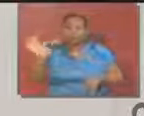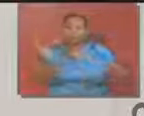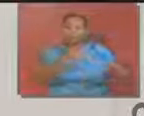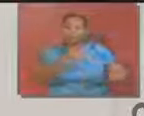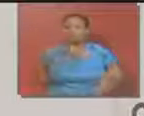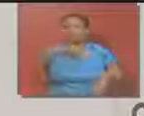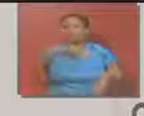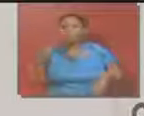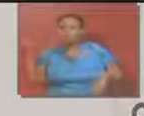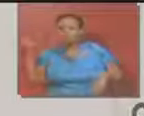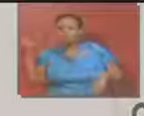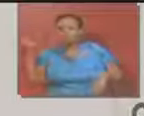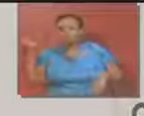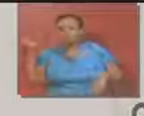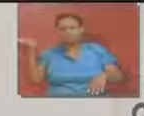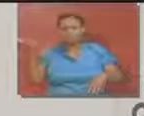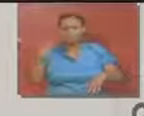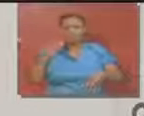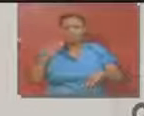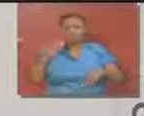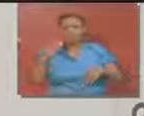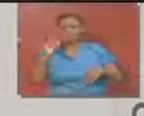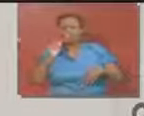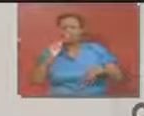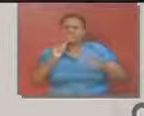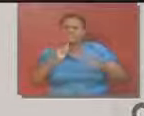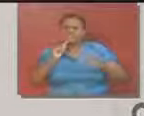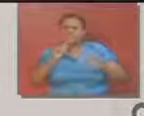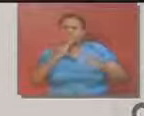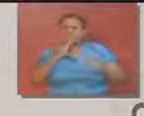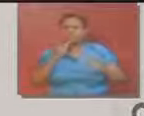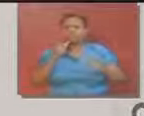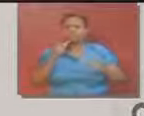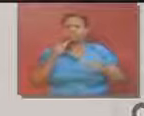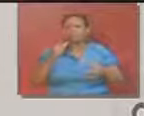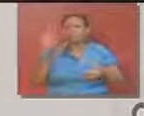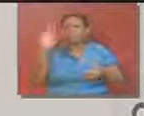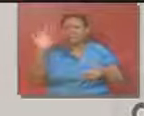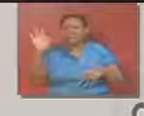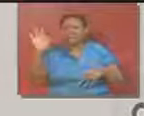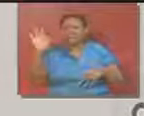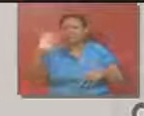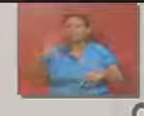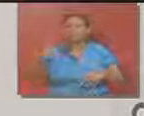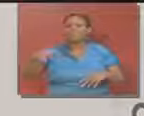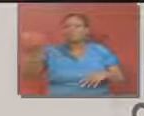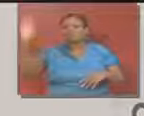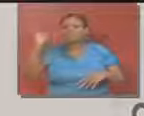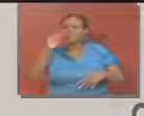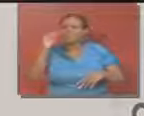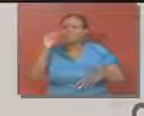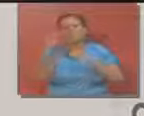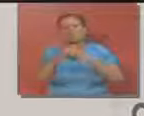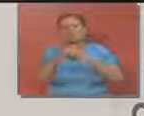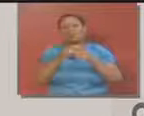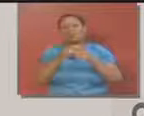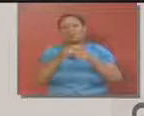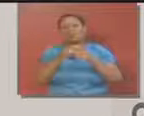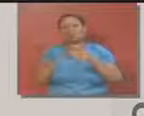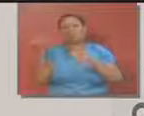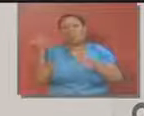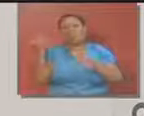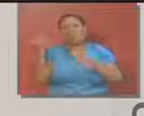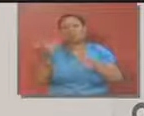had, case number 29, was just discharged a few days ago. So presently we have nobody in hospital who